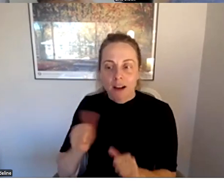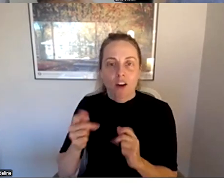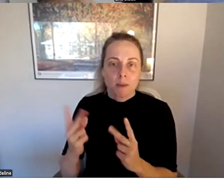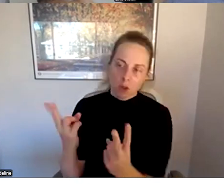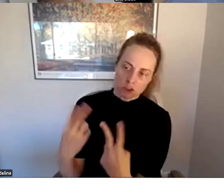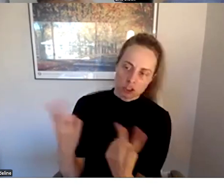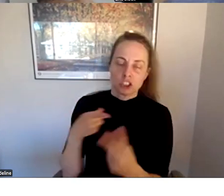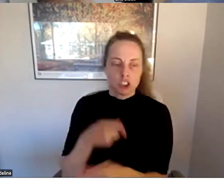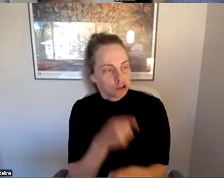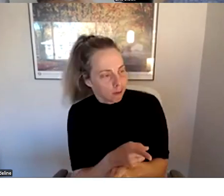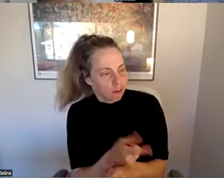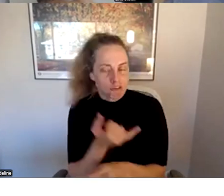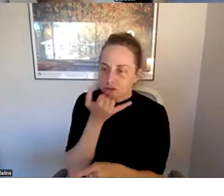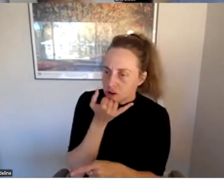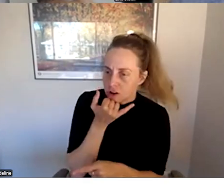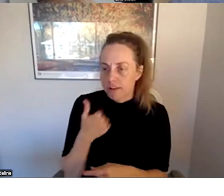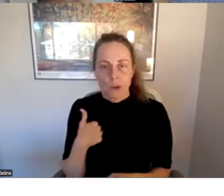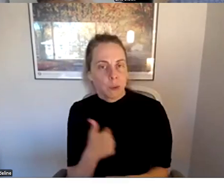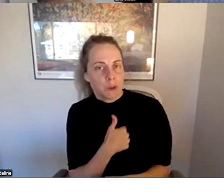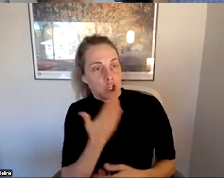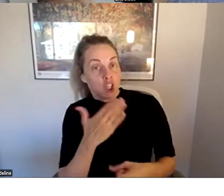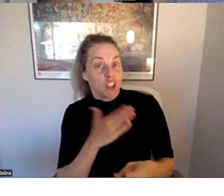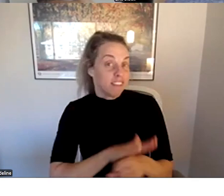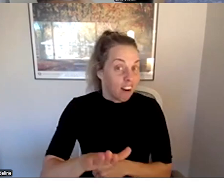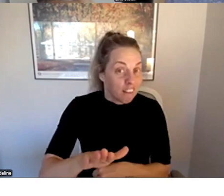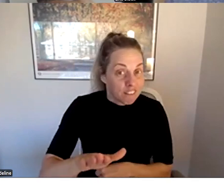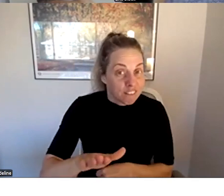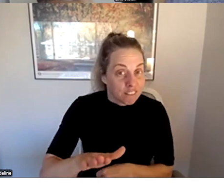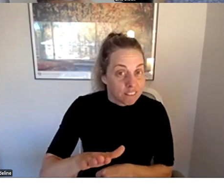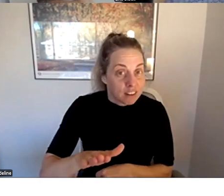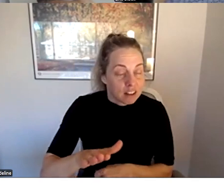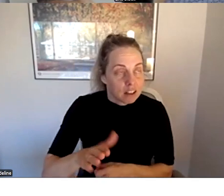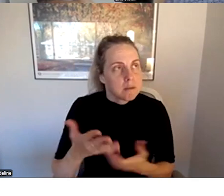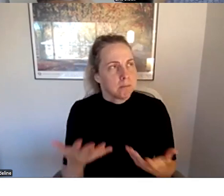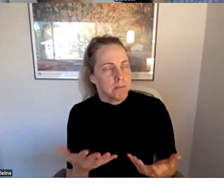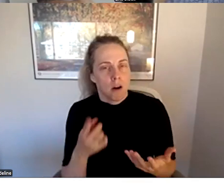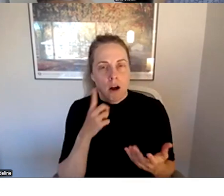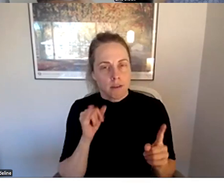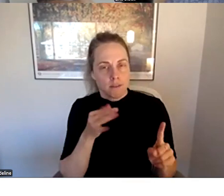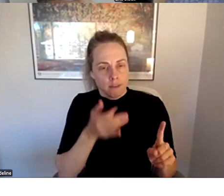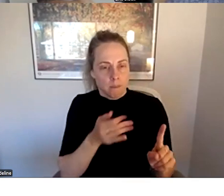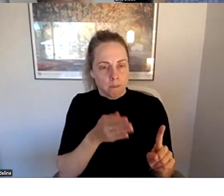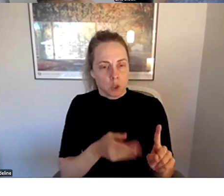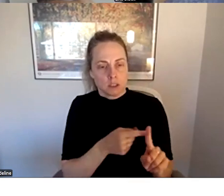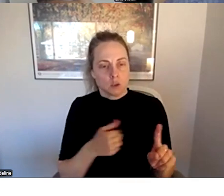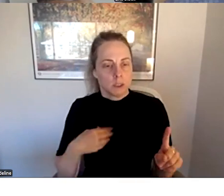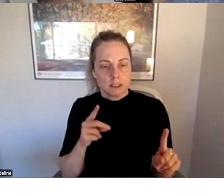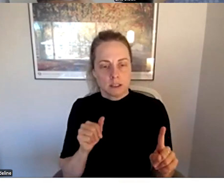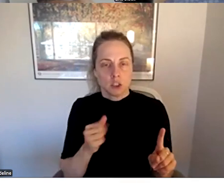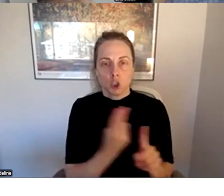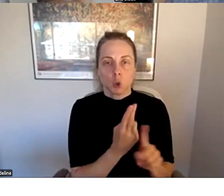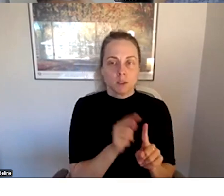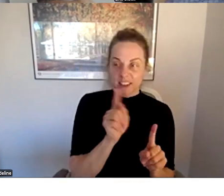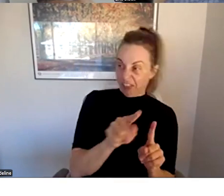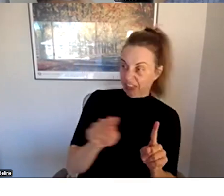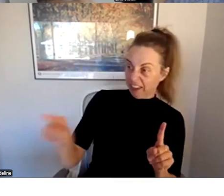we're right, whether we're wrong, whether we're good enough. And I think if an individual with disabilities is using those external